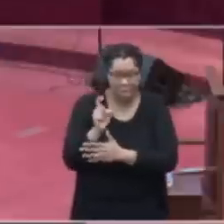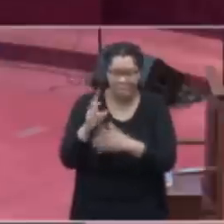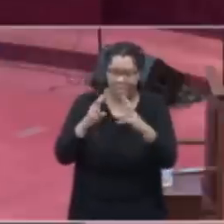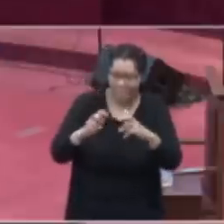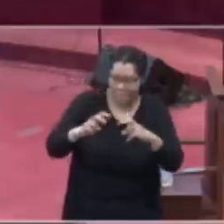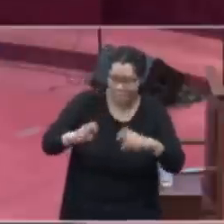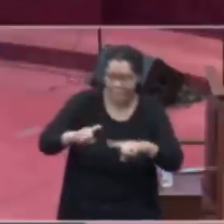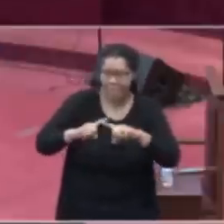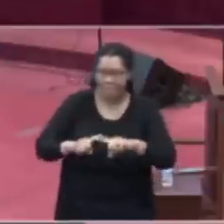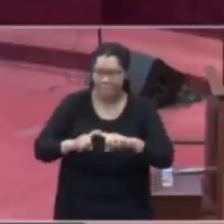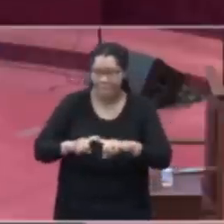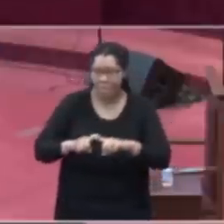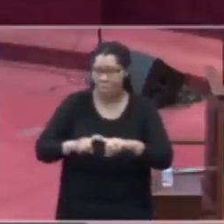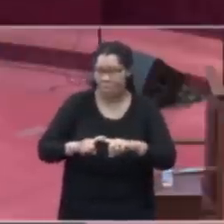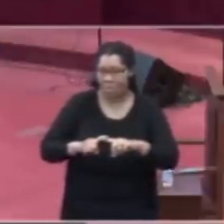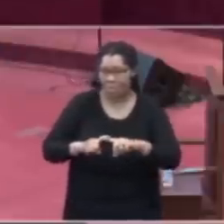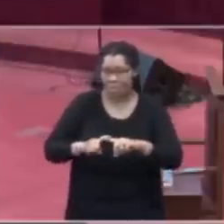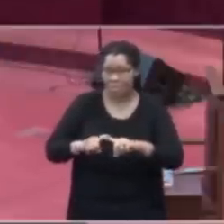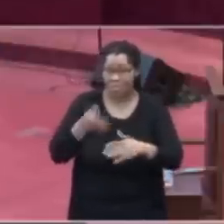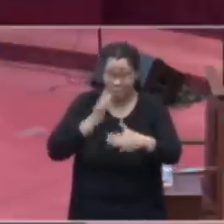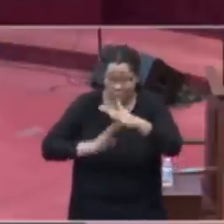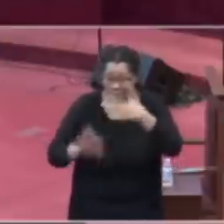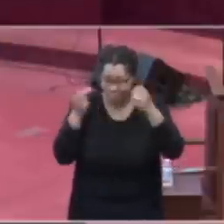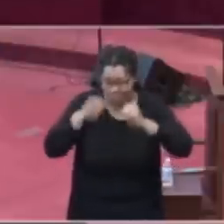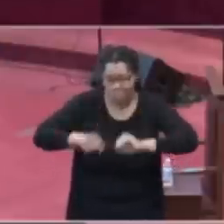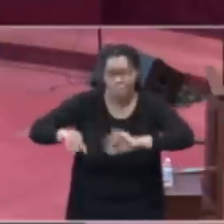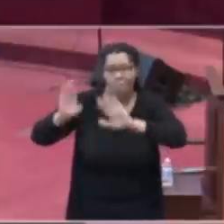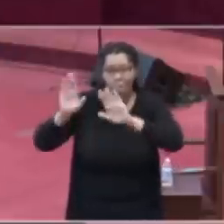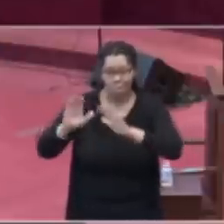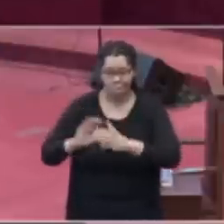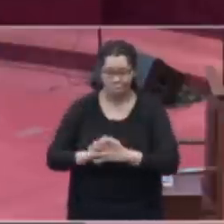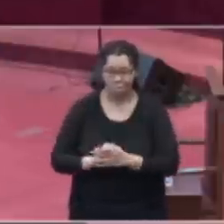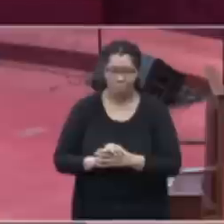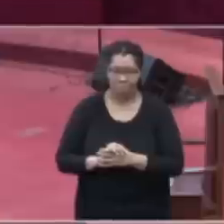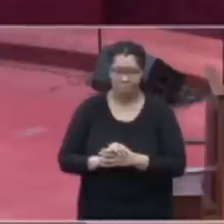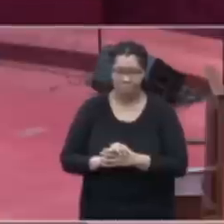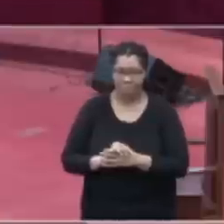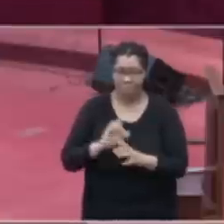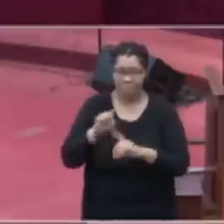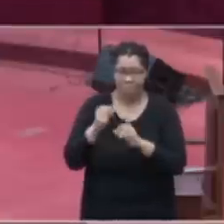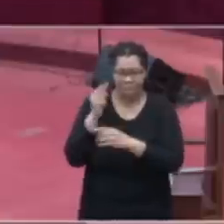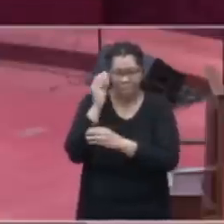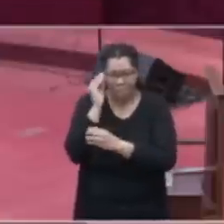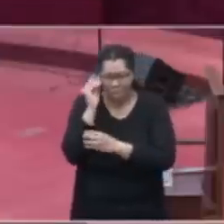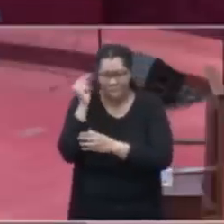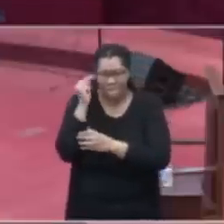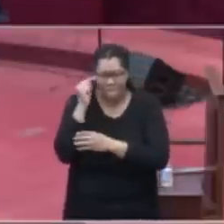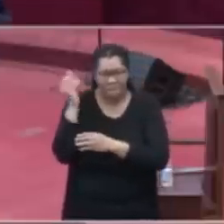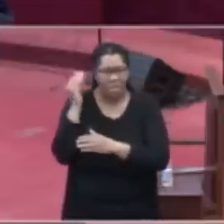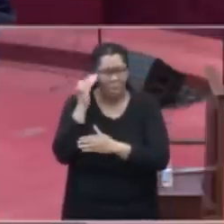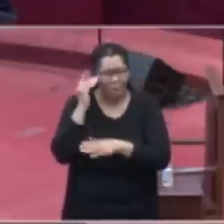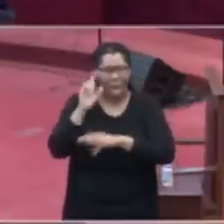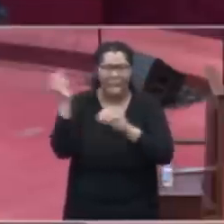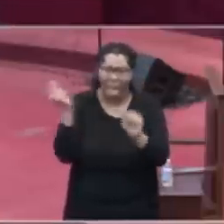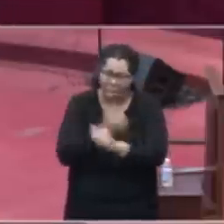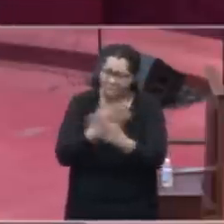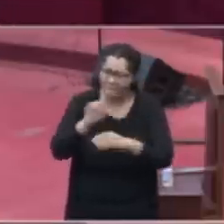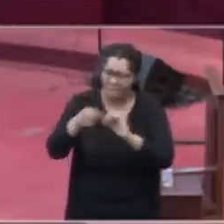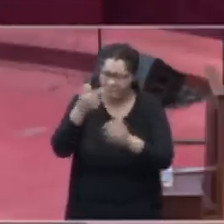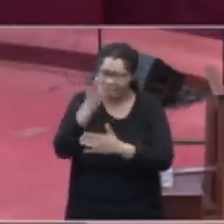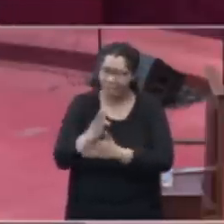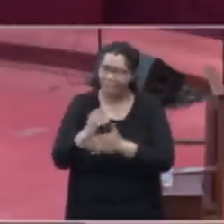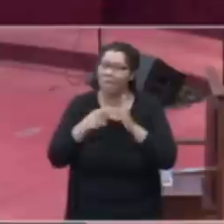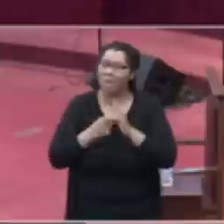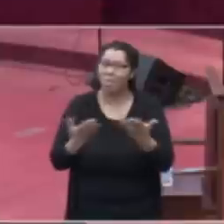a surrendered humility. That when you think you know everything about God, you're really revealing that